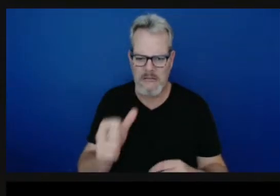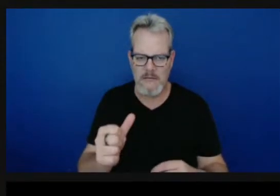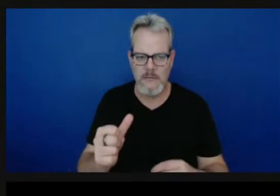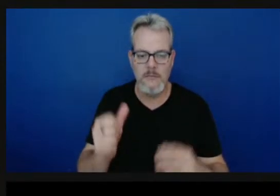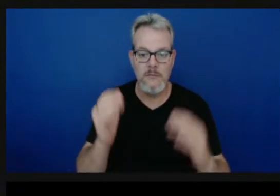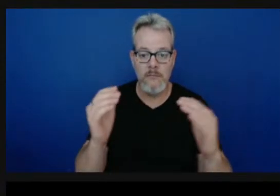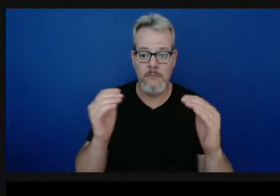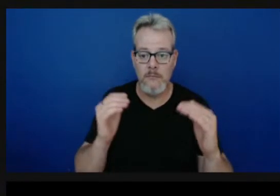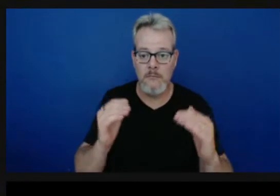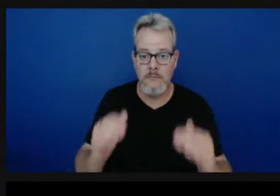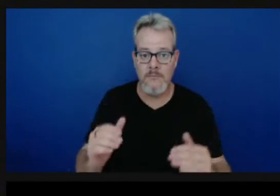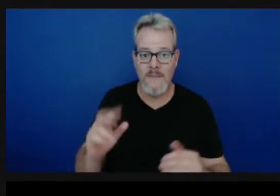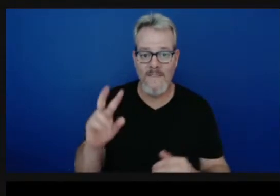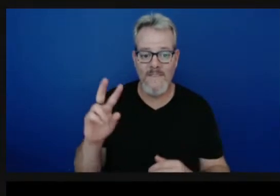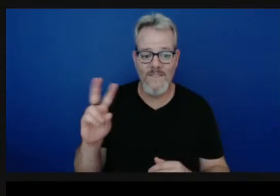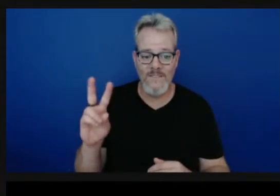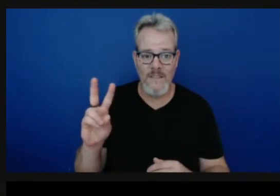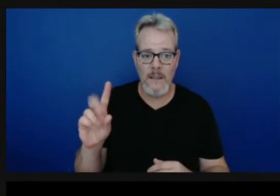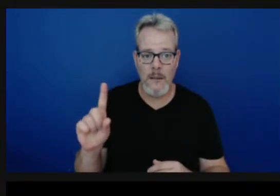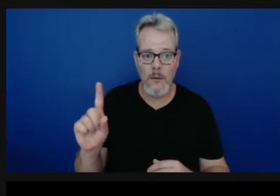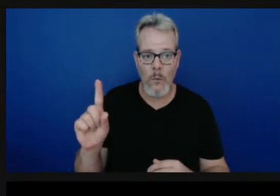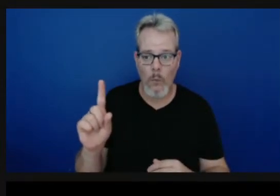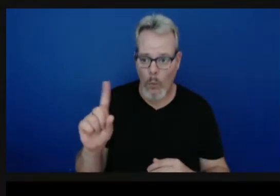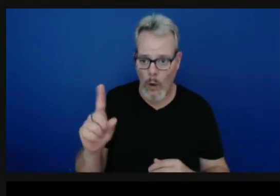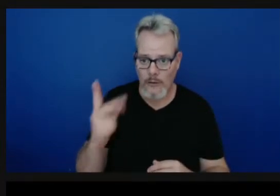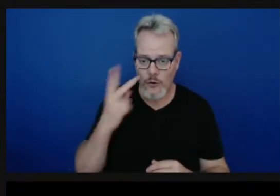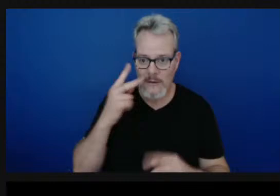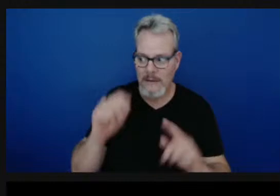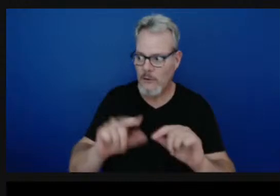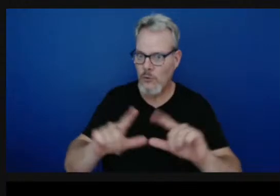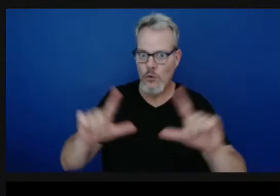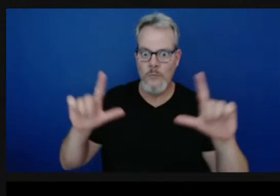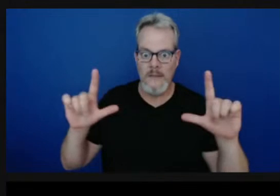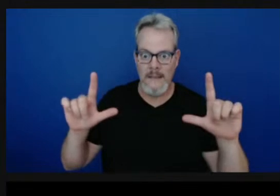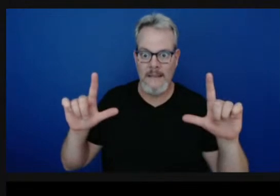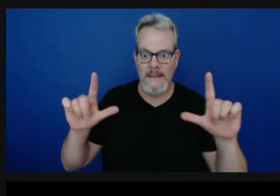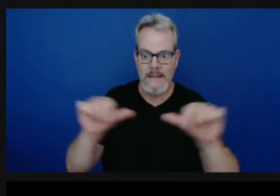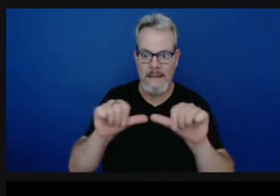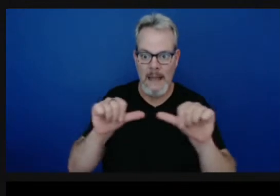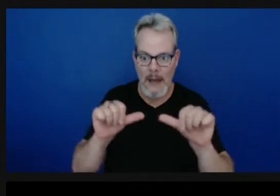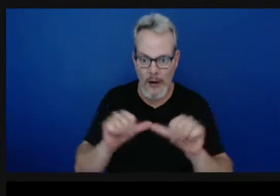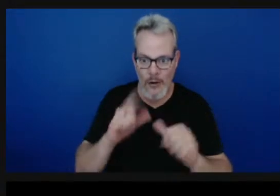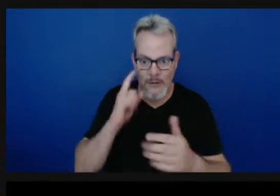The V1 camera moves around. It gives us a nice zoomed in view, as we just saw in the webcam.